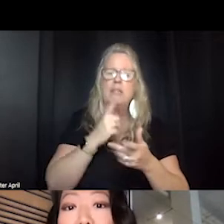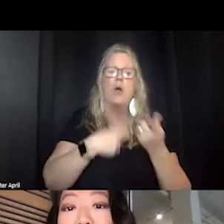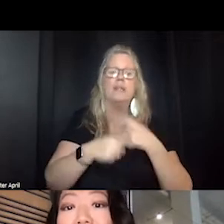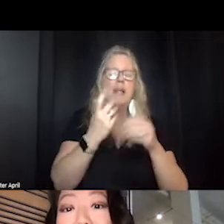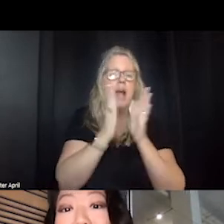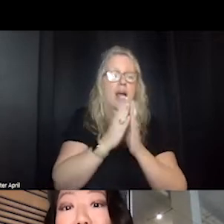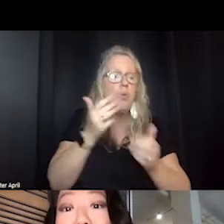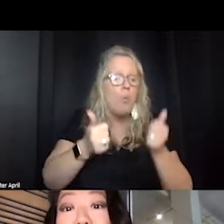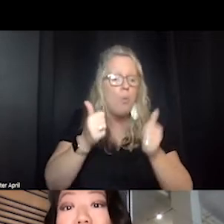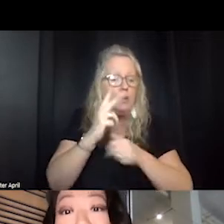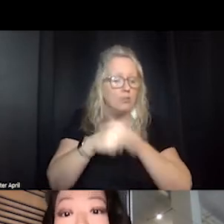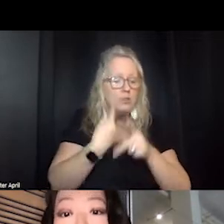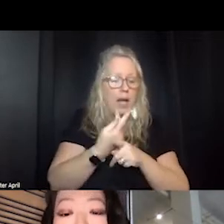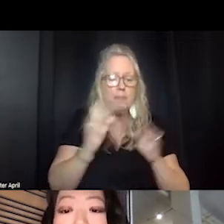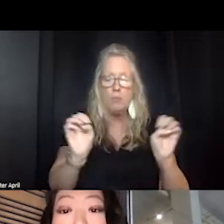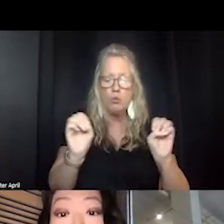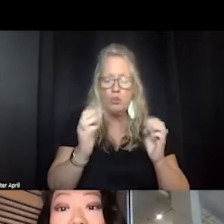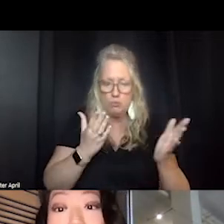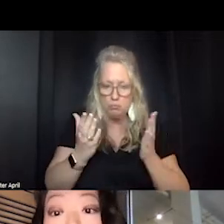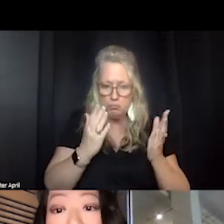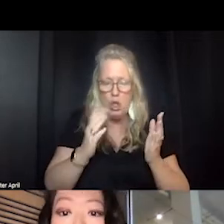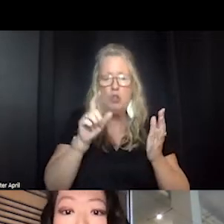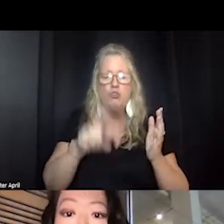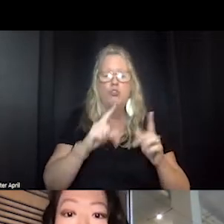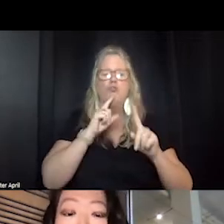asking which type of emergency services should